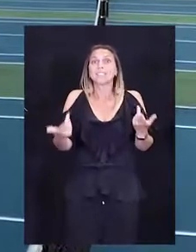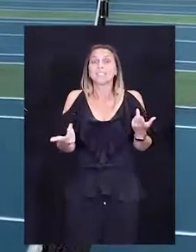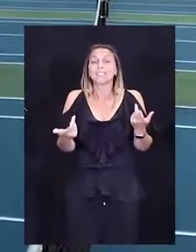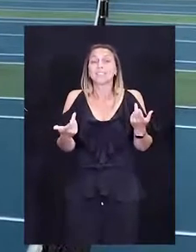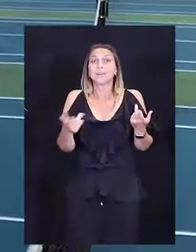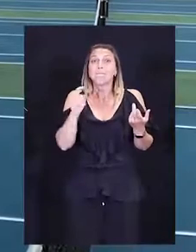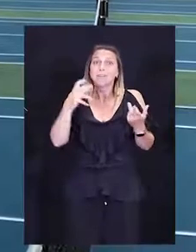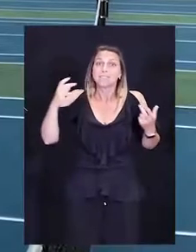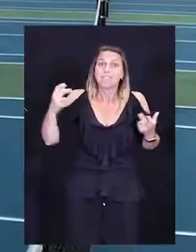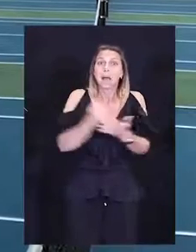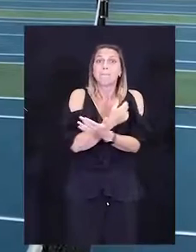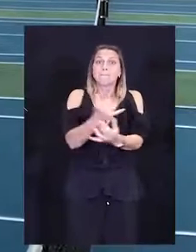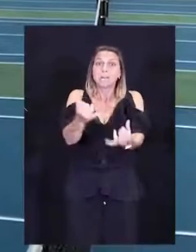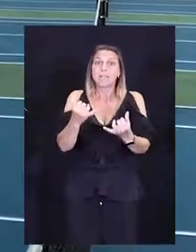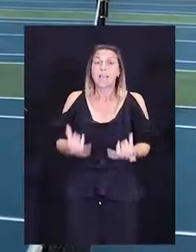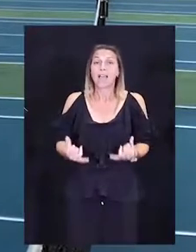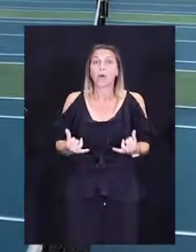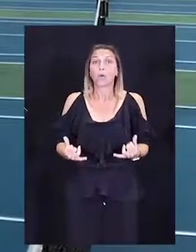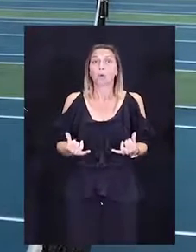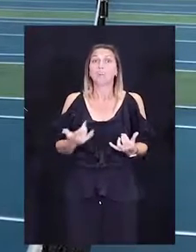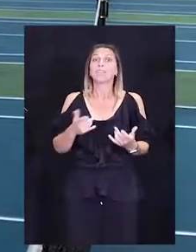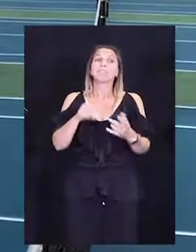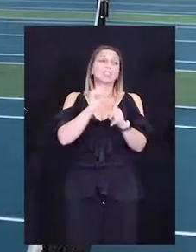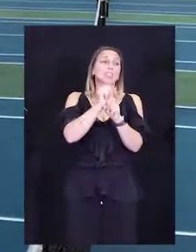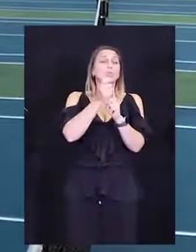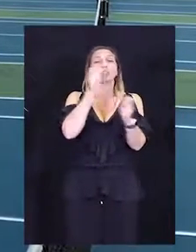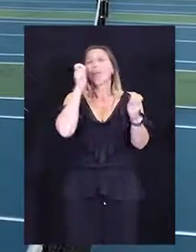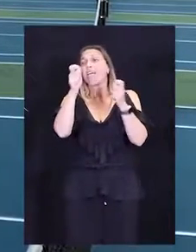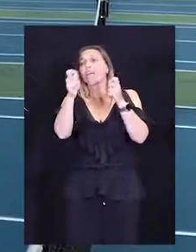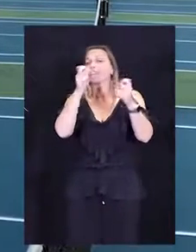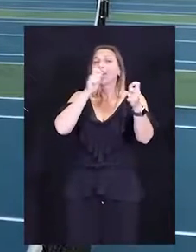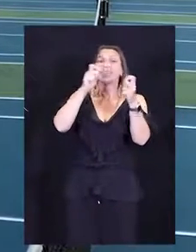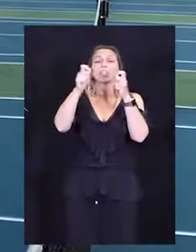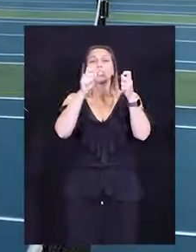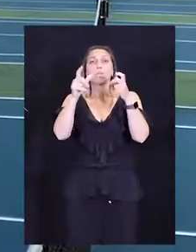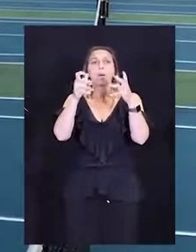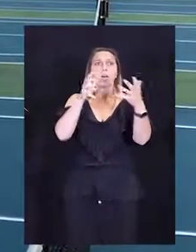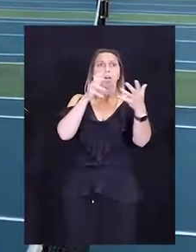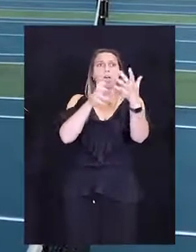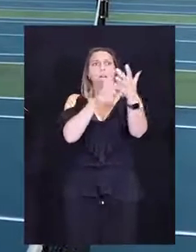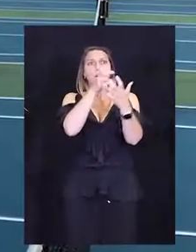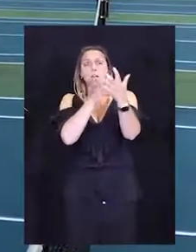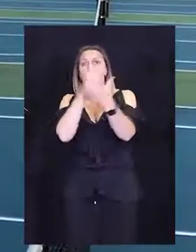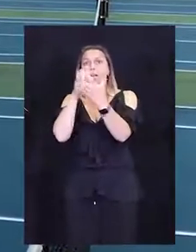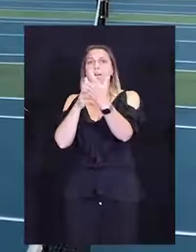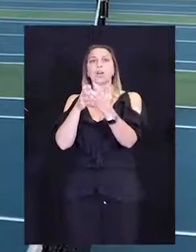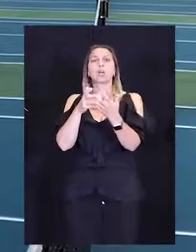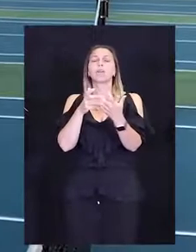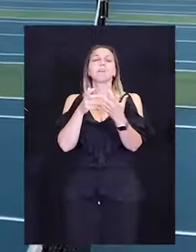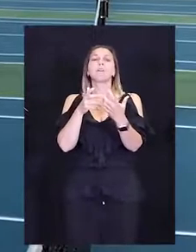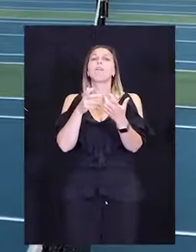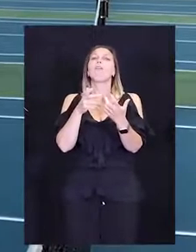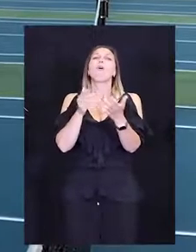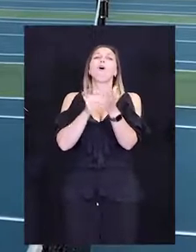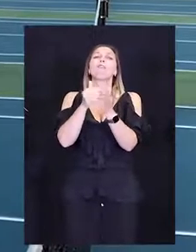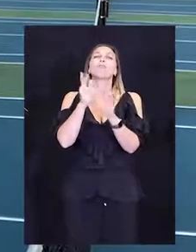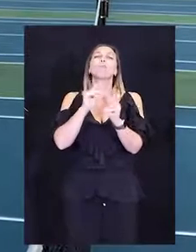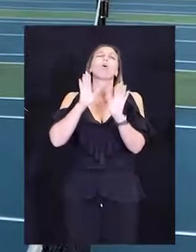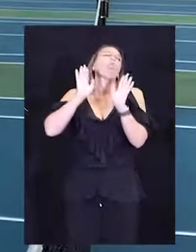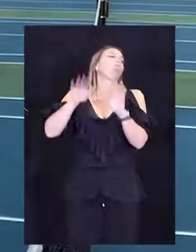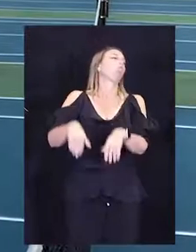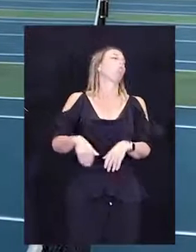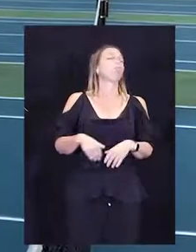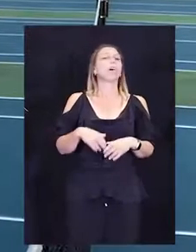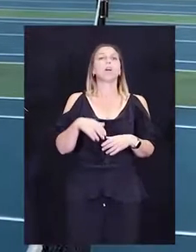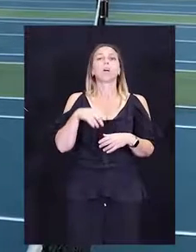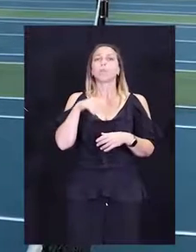not even life itself. Situations change rapidly and often without notice. Too many times we do not appreciate what we have